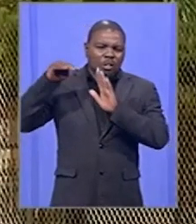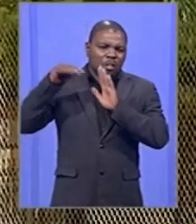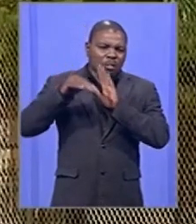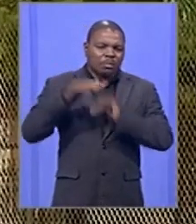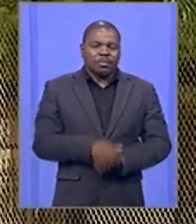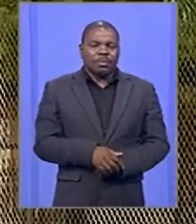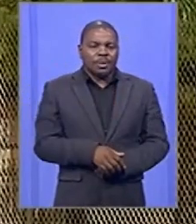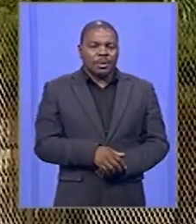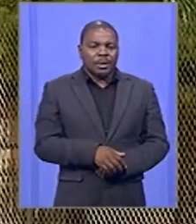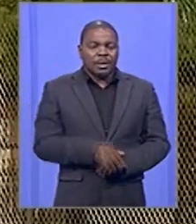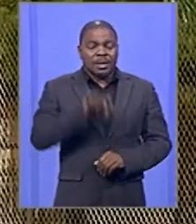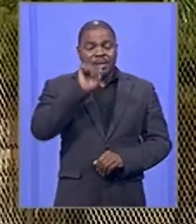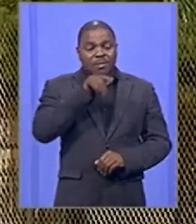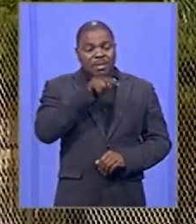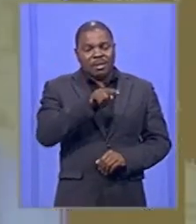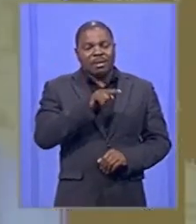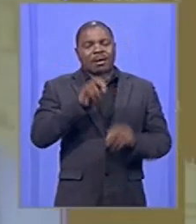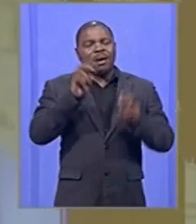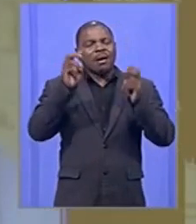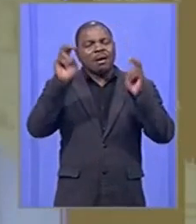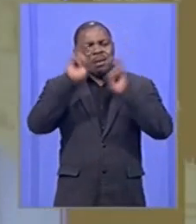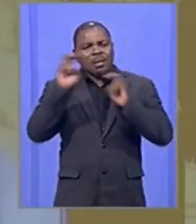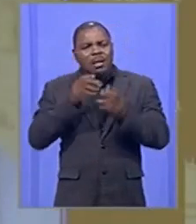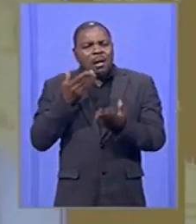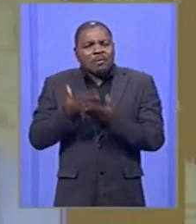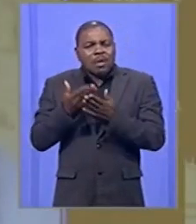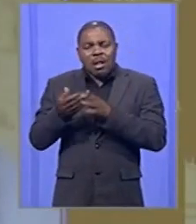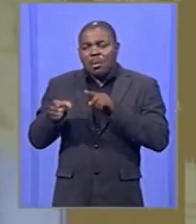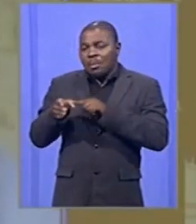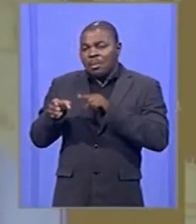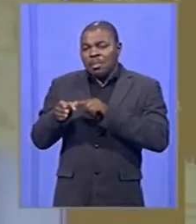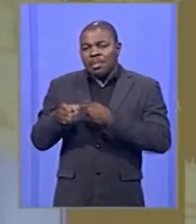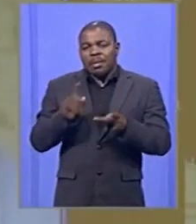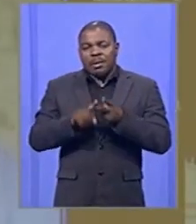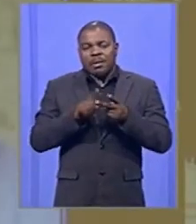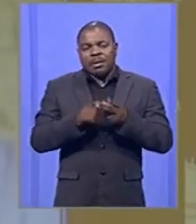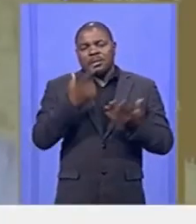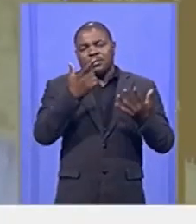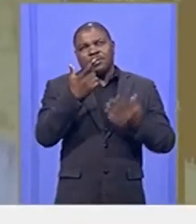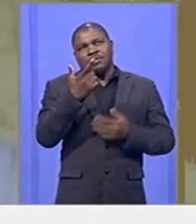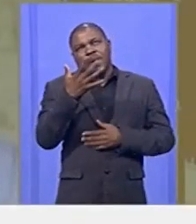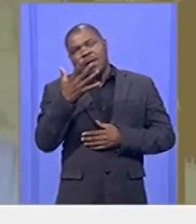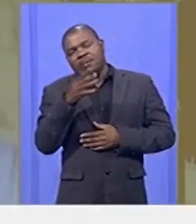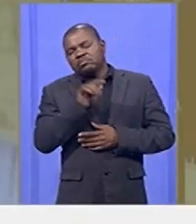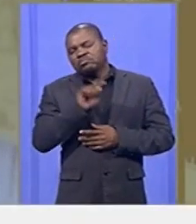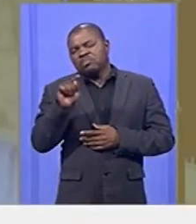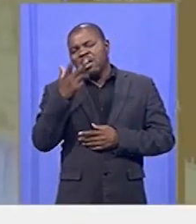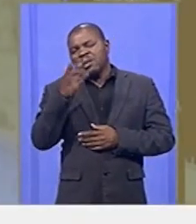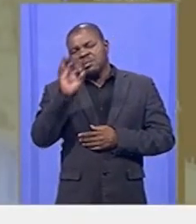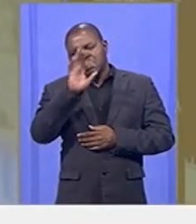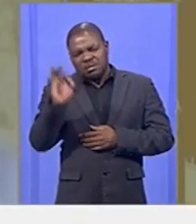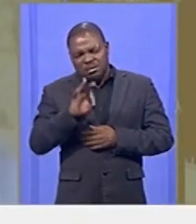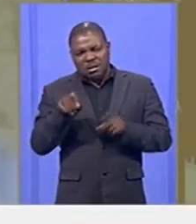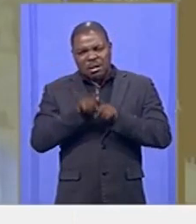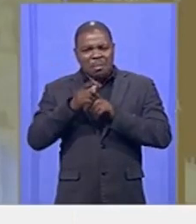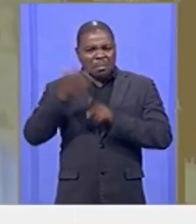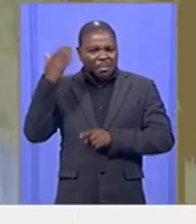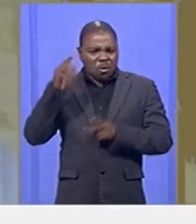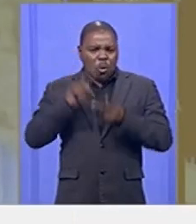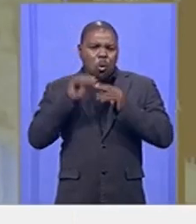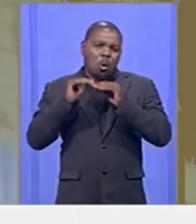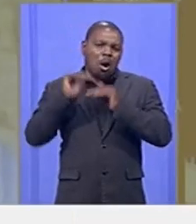energy availability factor was sort of in the area of say 75-80% where it's previously been and even higher than